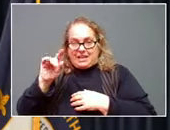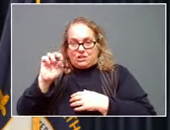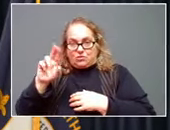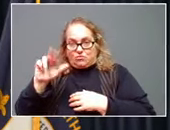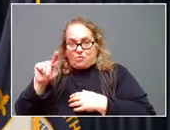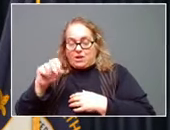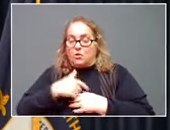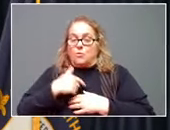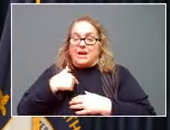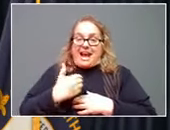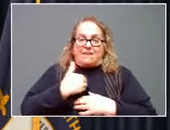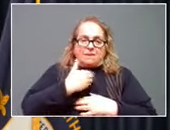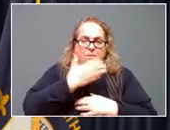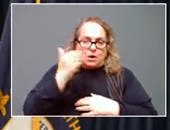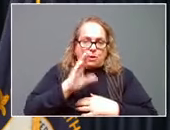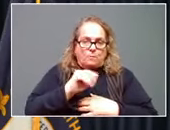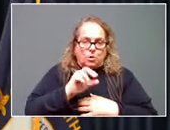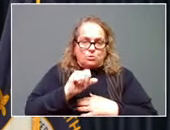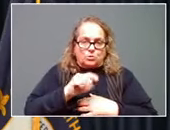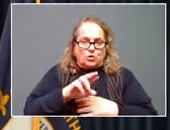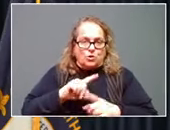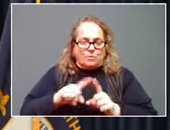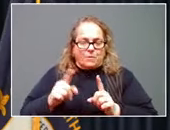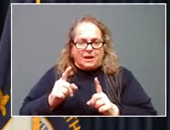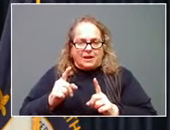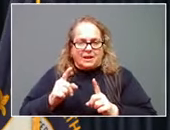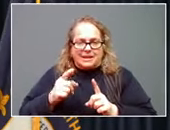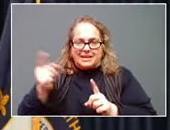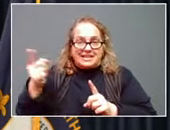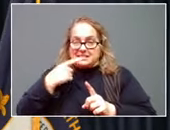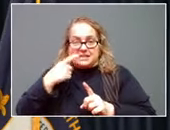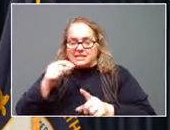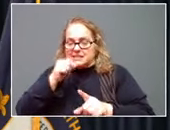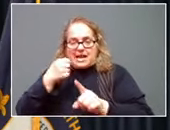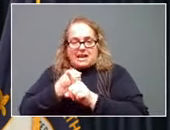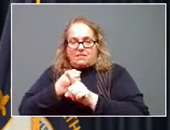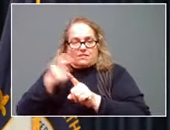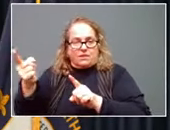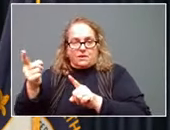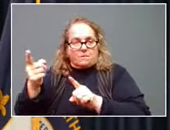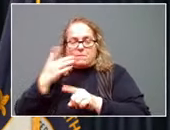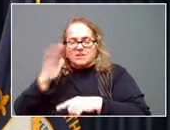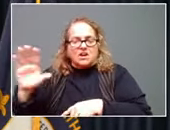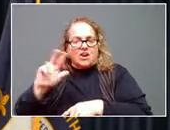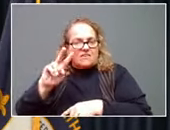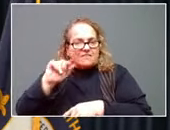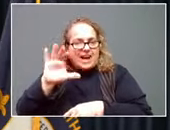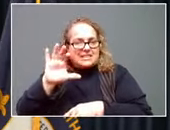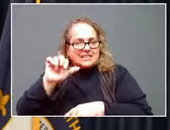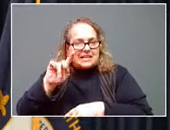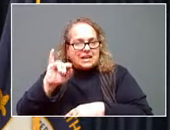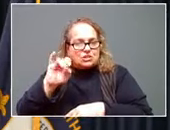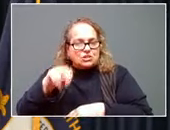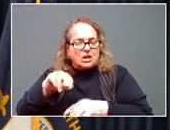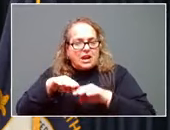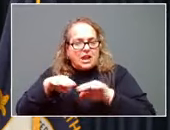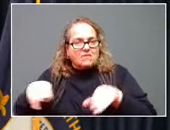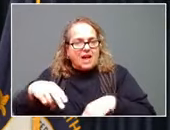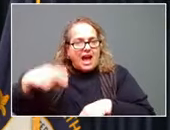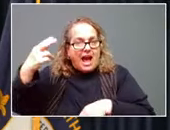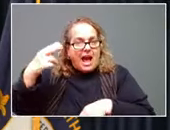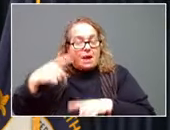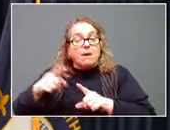time, but saying it wasn't hitting there because of their vaccination level. Well, they got hit later, and they got hit really hard with Omicron. So I don't think any of